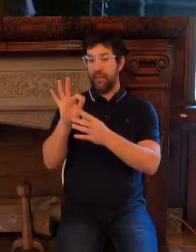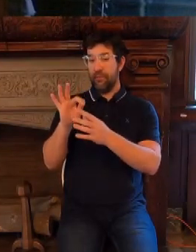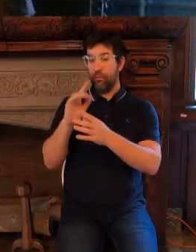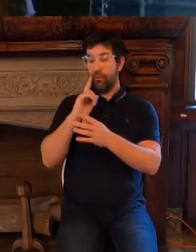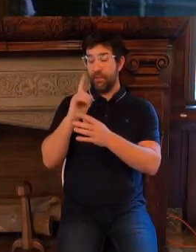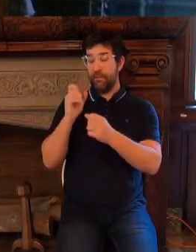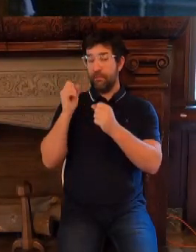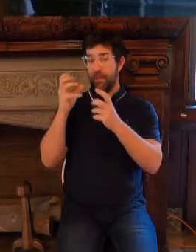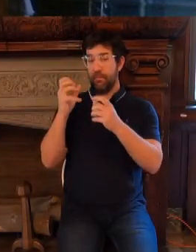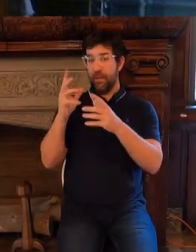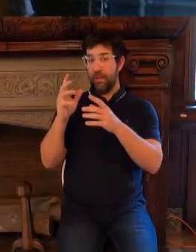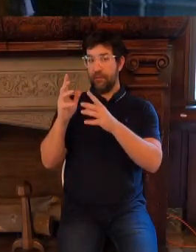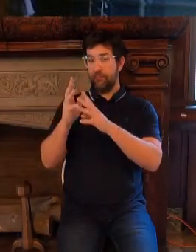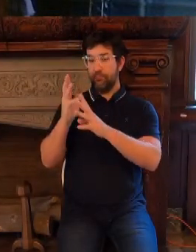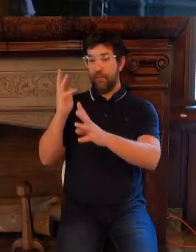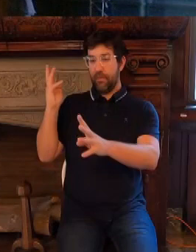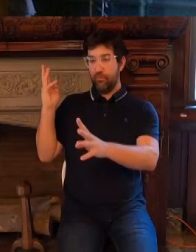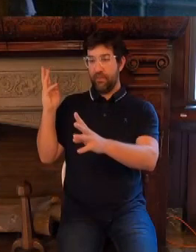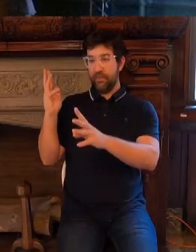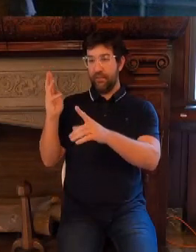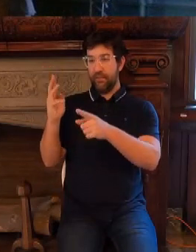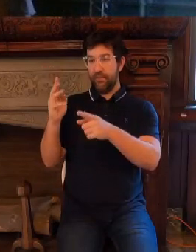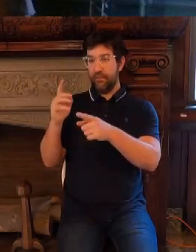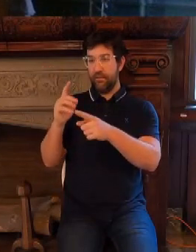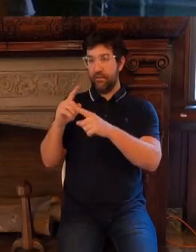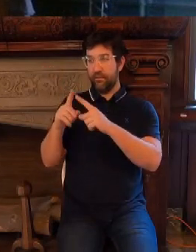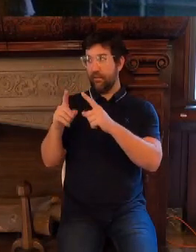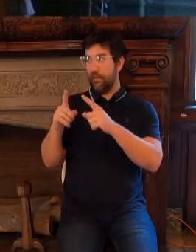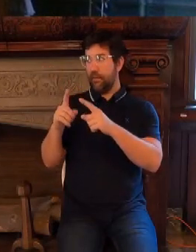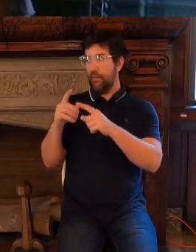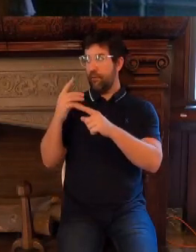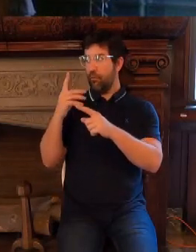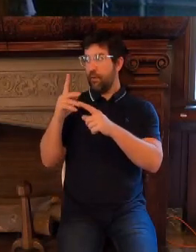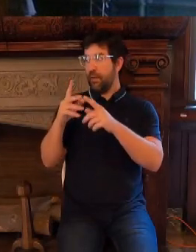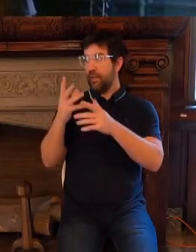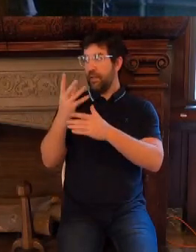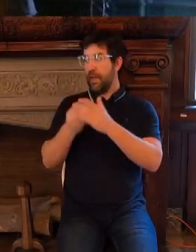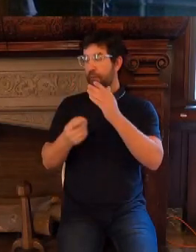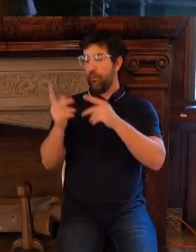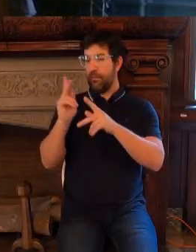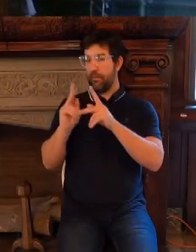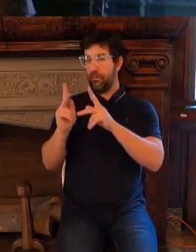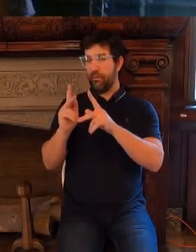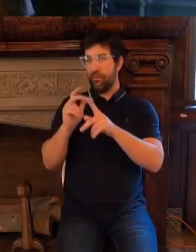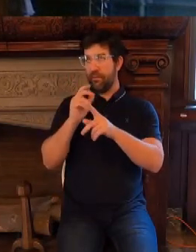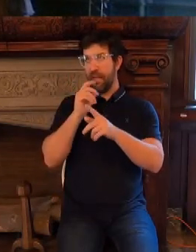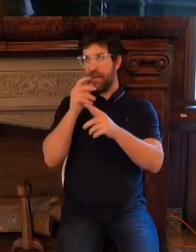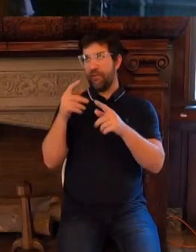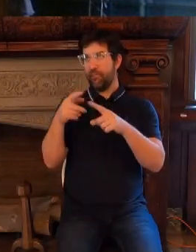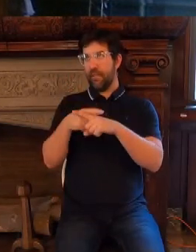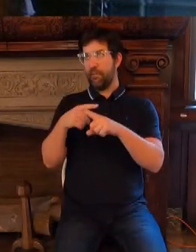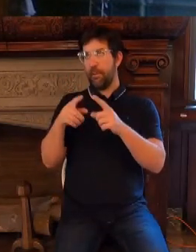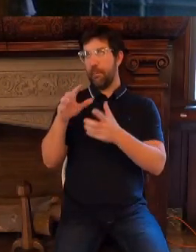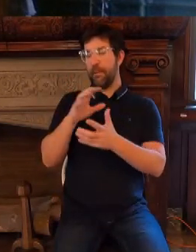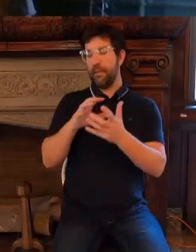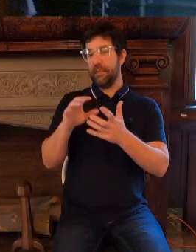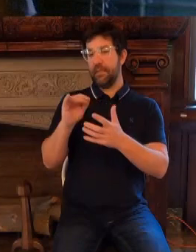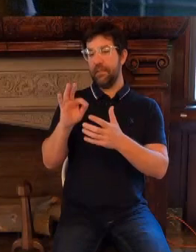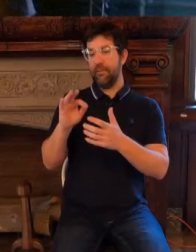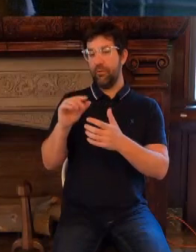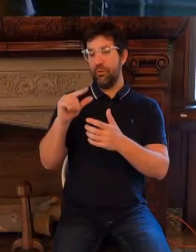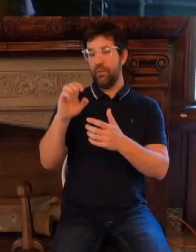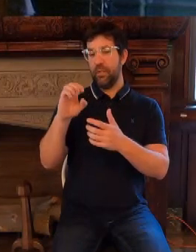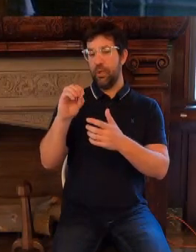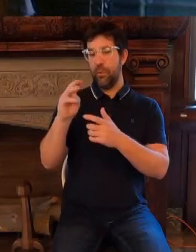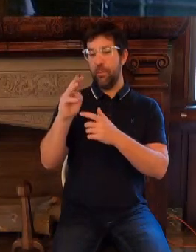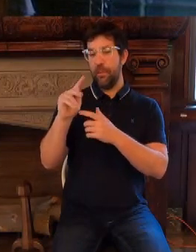shockingly large amount of pedestrians such that there isn't gaps at all for vehicles and pedestrians to conflict, not conflict, but mix. Or if there's a geometric